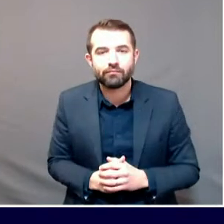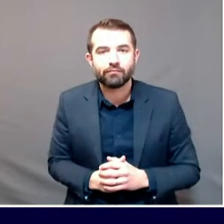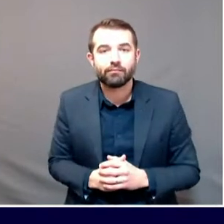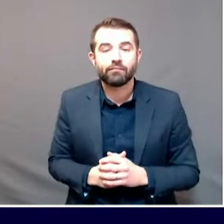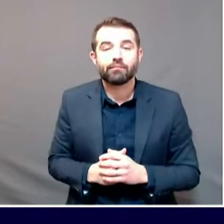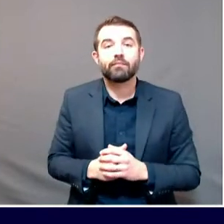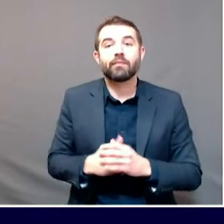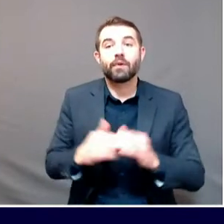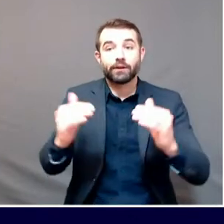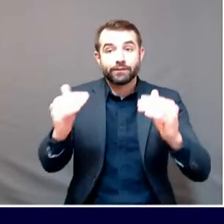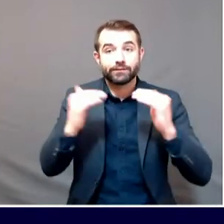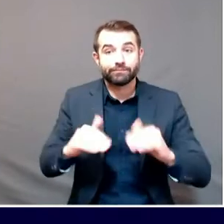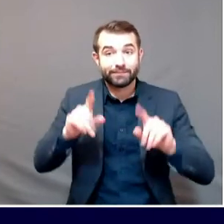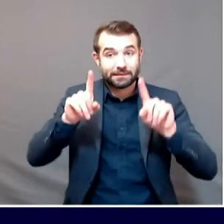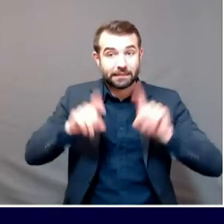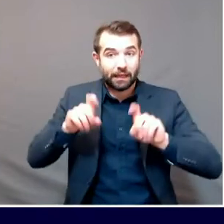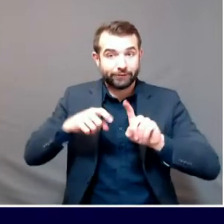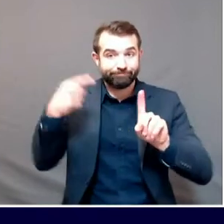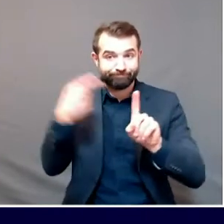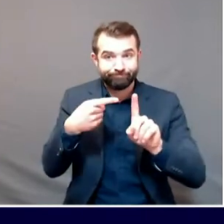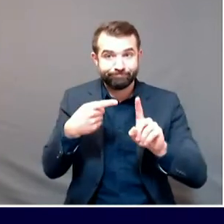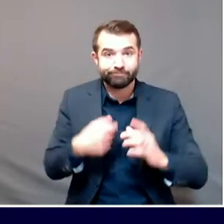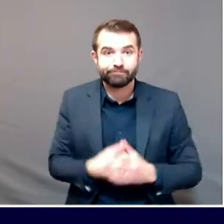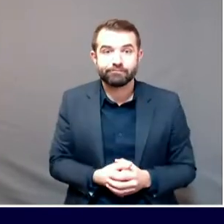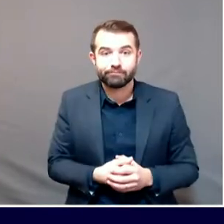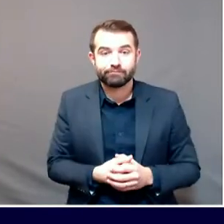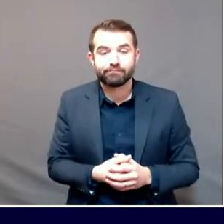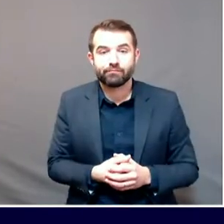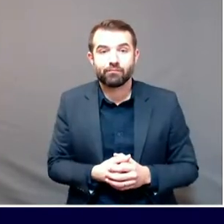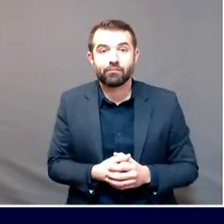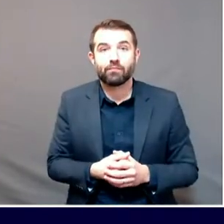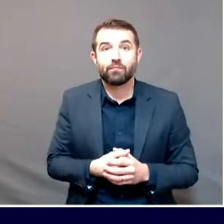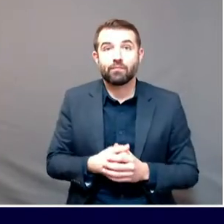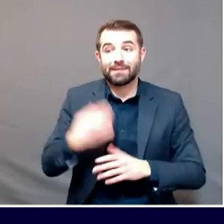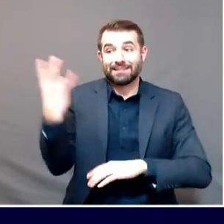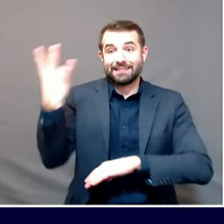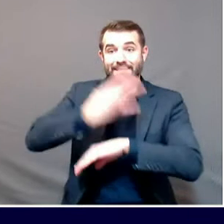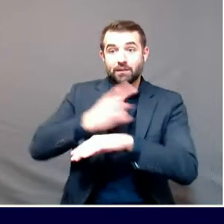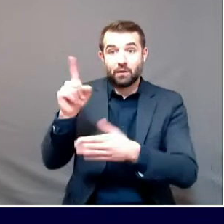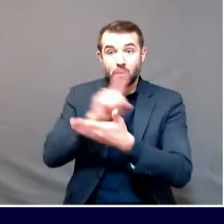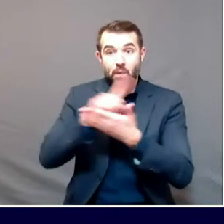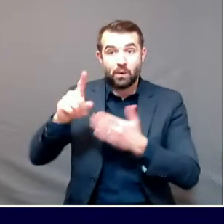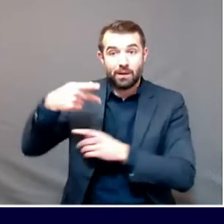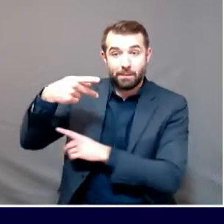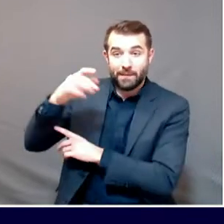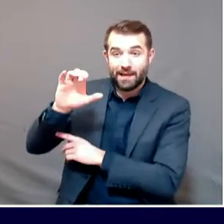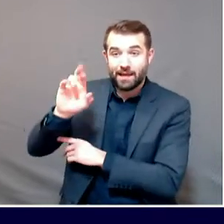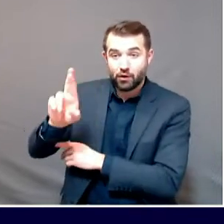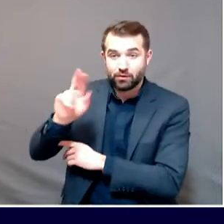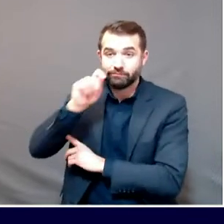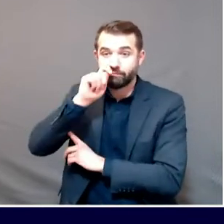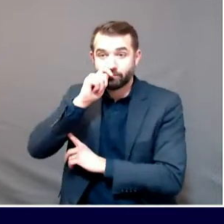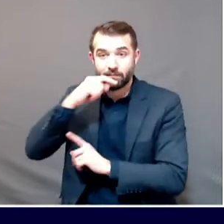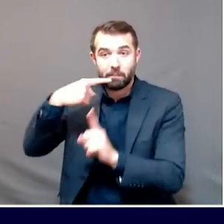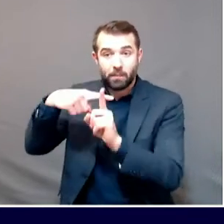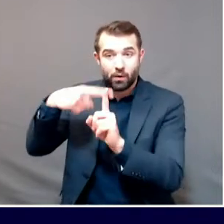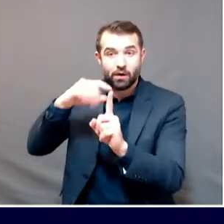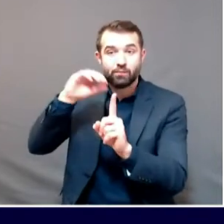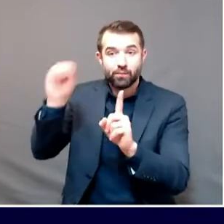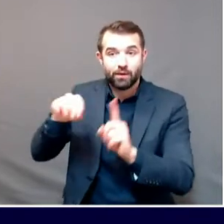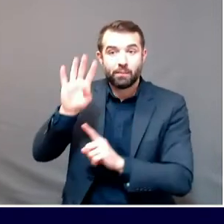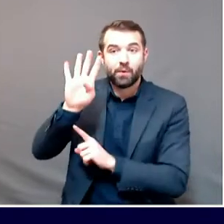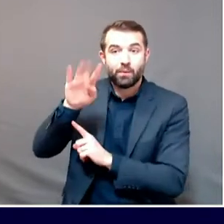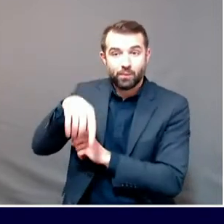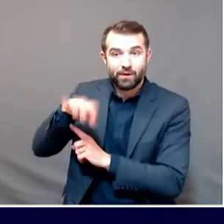testing. Right now in Maine, the 7-day PCR positivity rate stands at